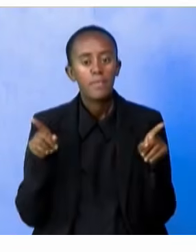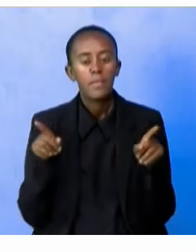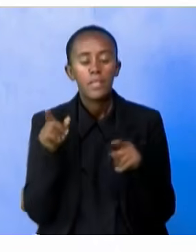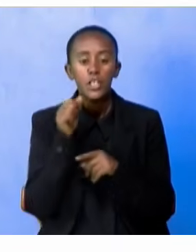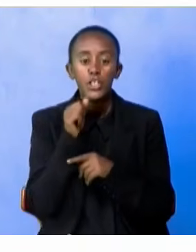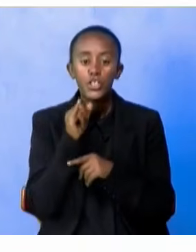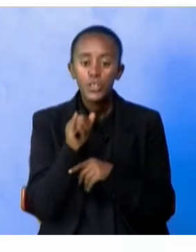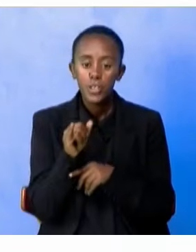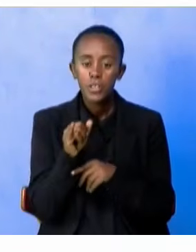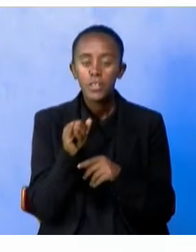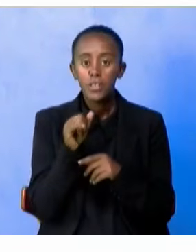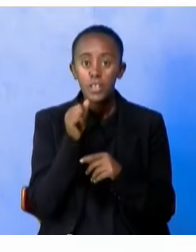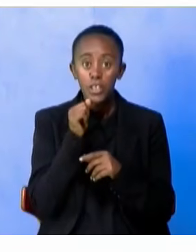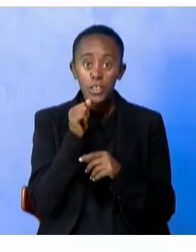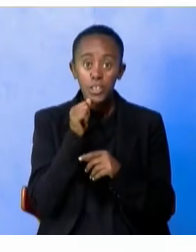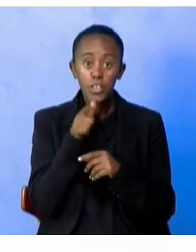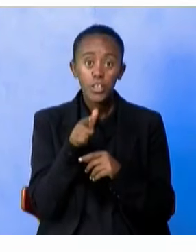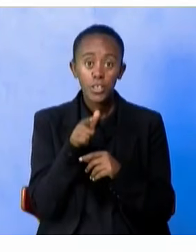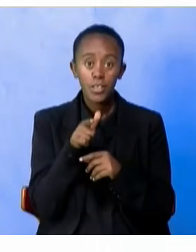she